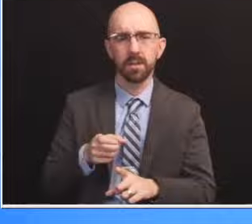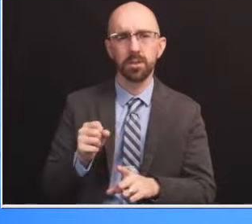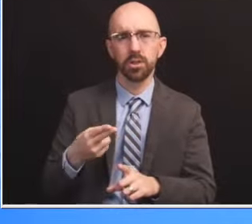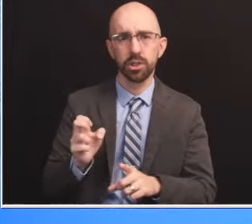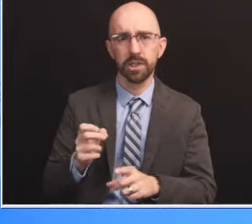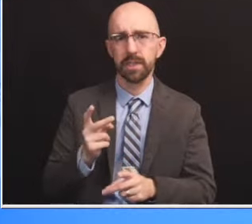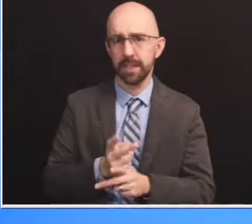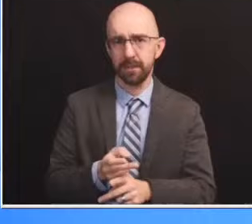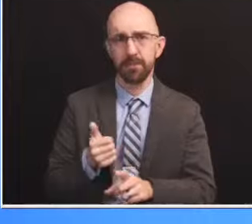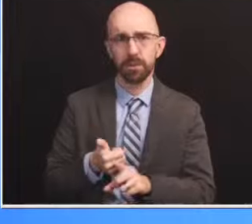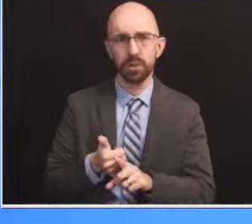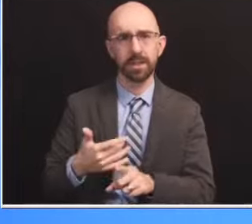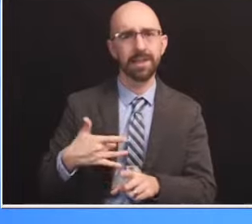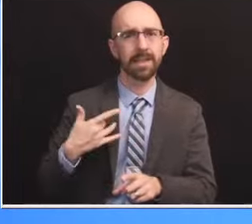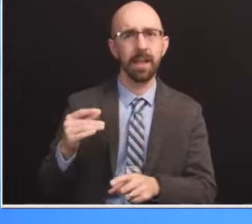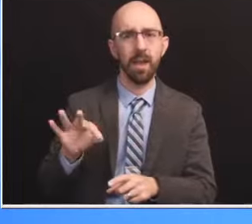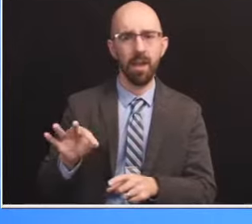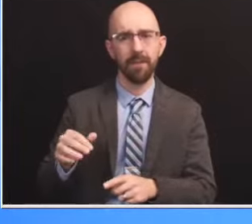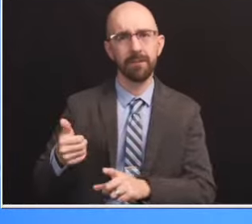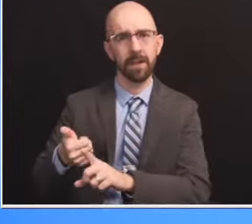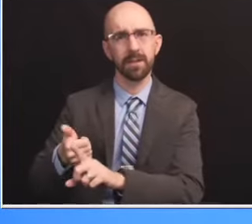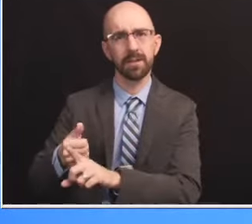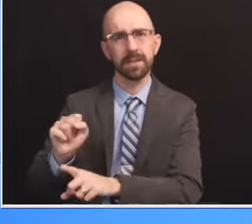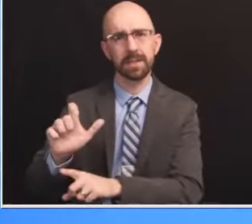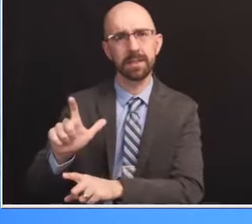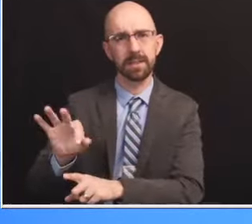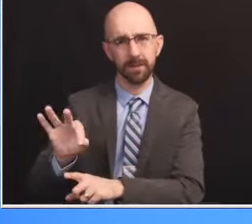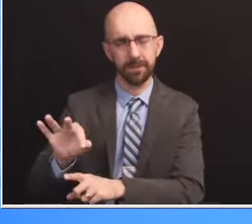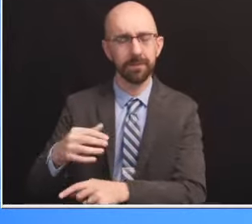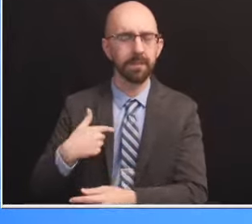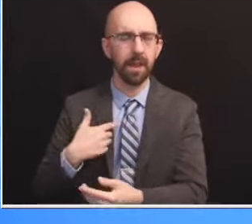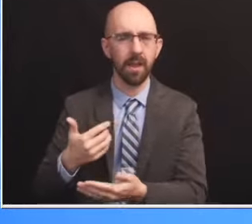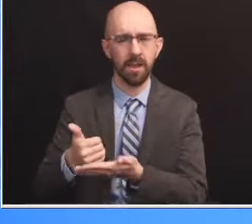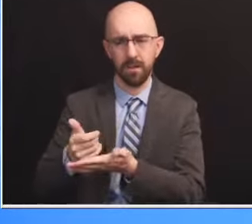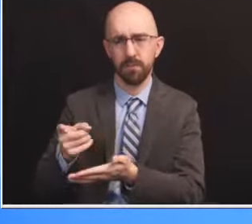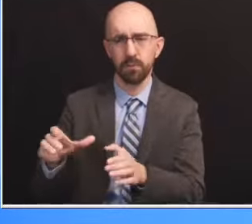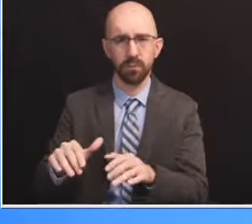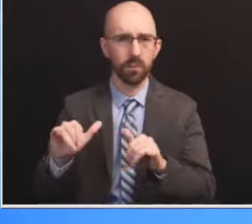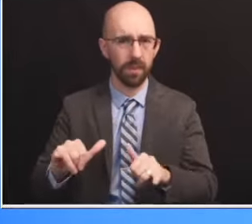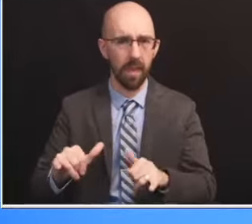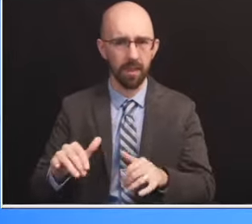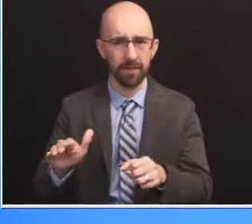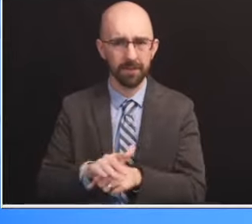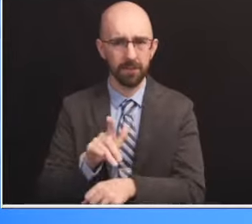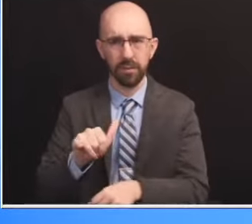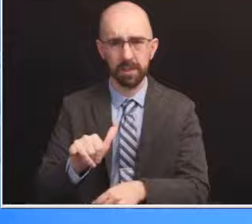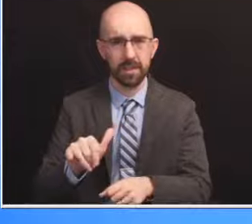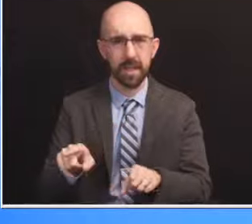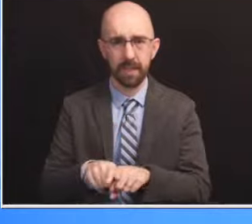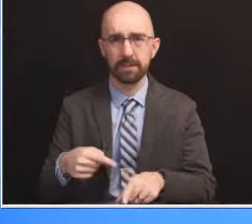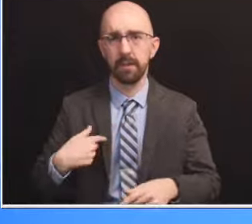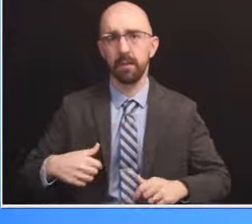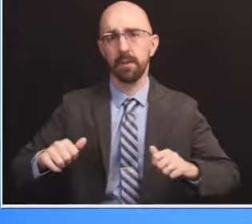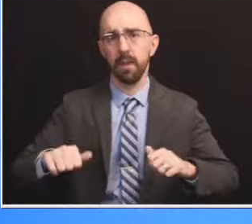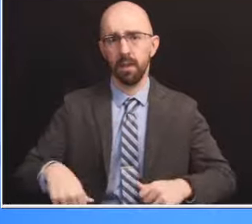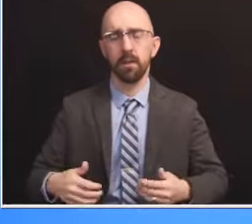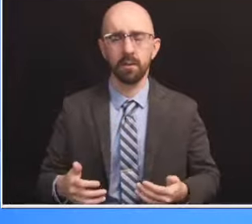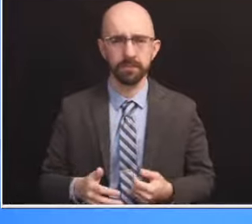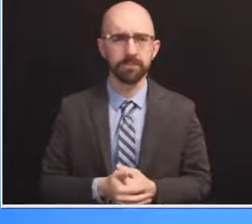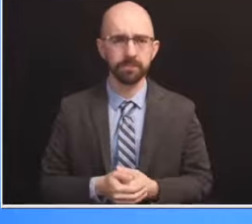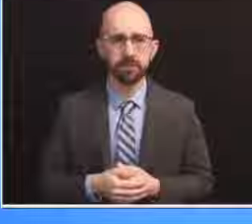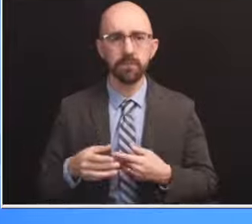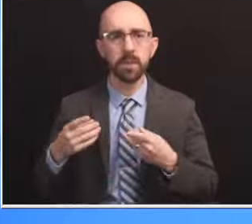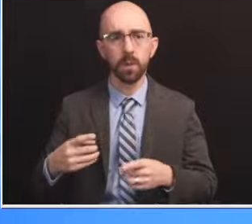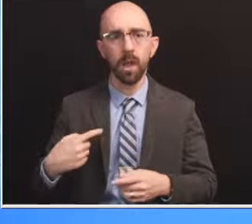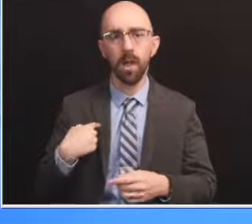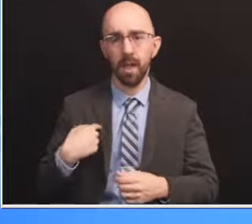sense of herself, and that I help her to do that as fully as I can. And while I am on